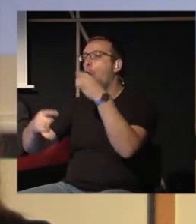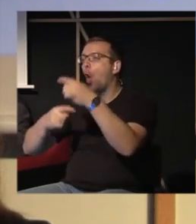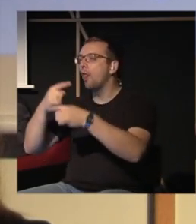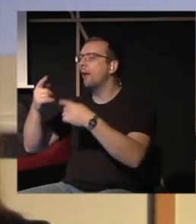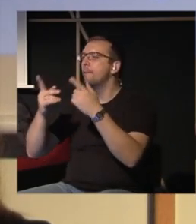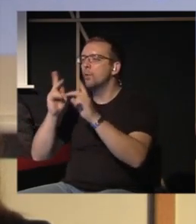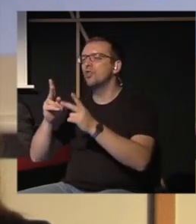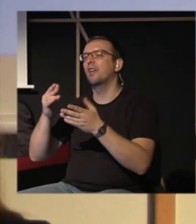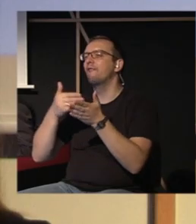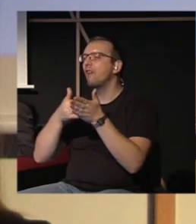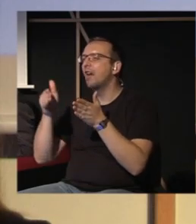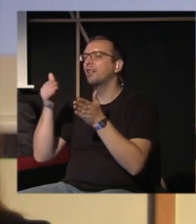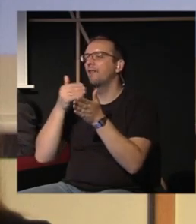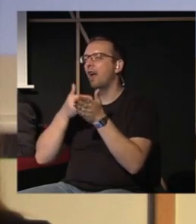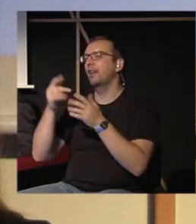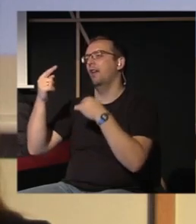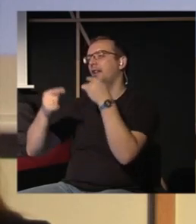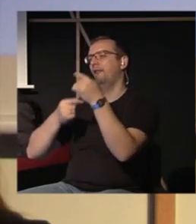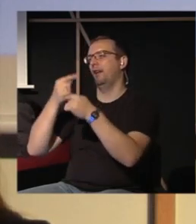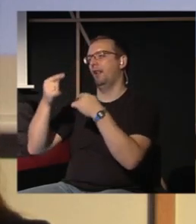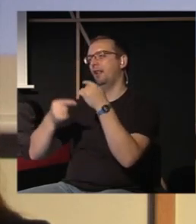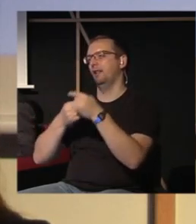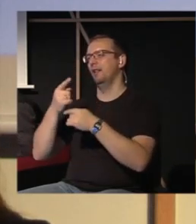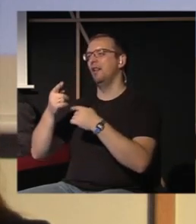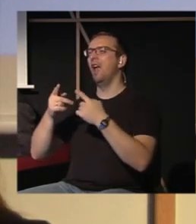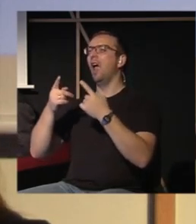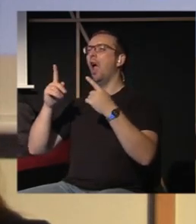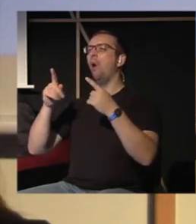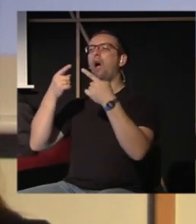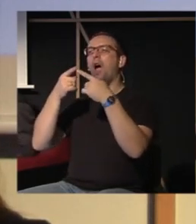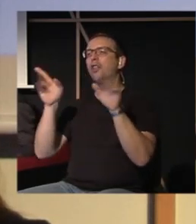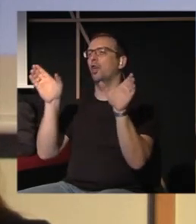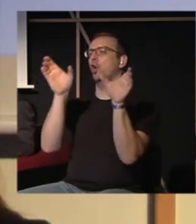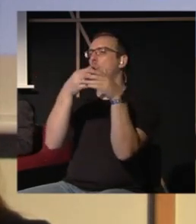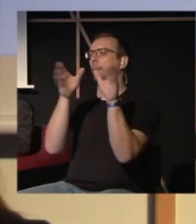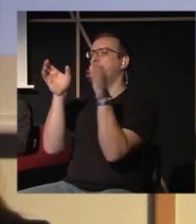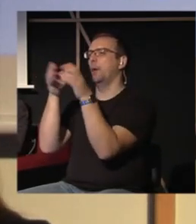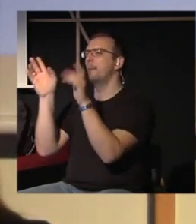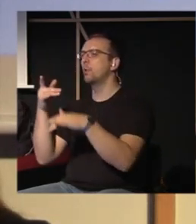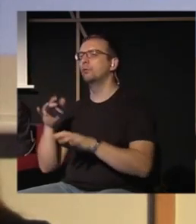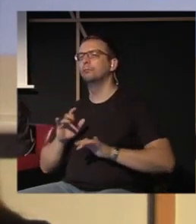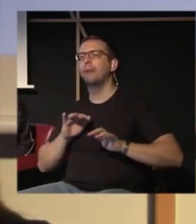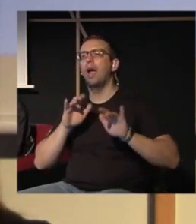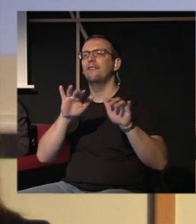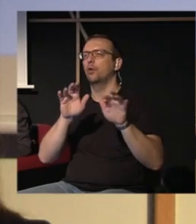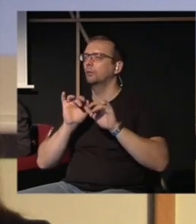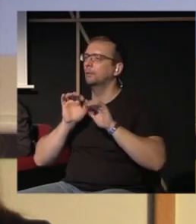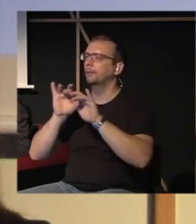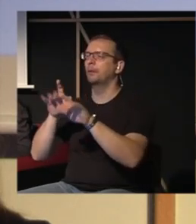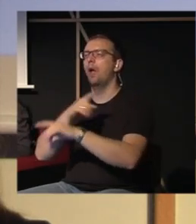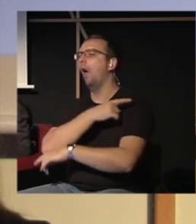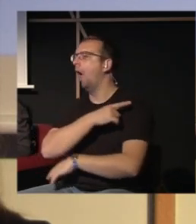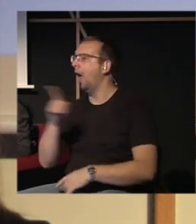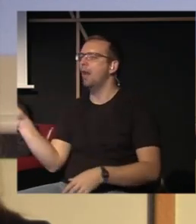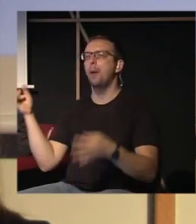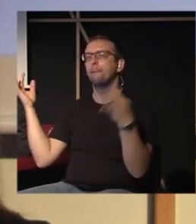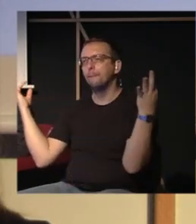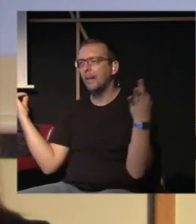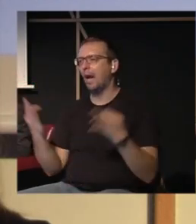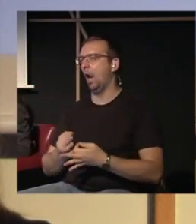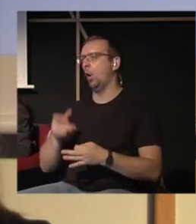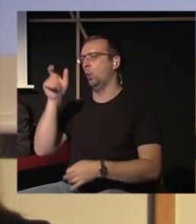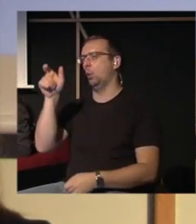well the positive results you see. You've heard like the number of disabled fans has quickly, within a short period of